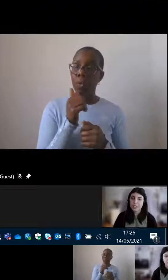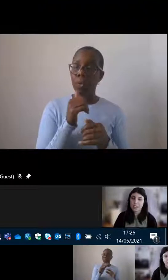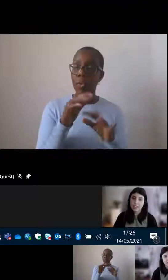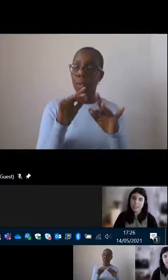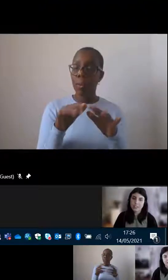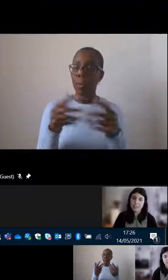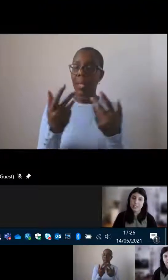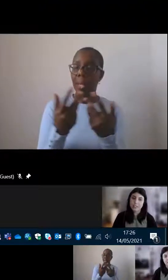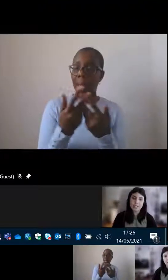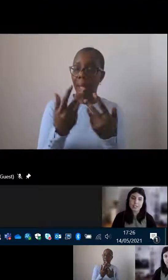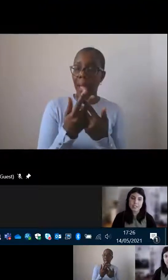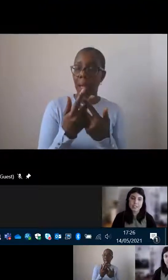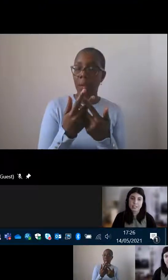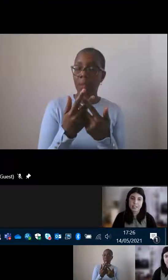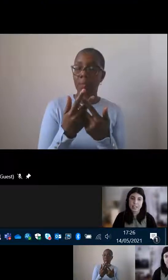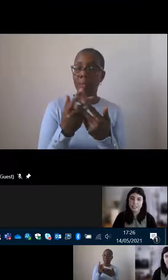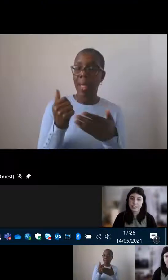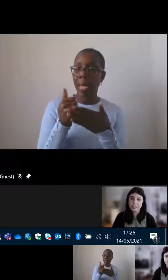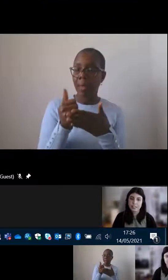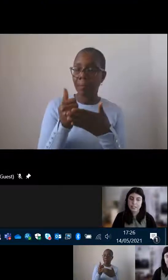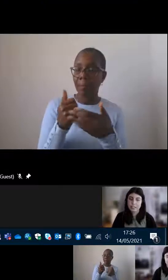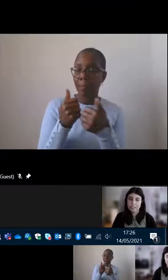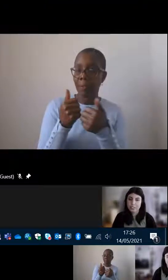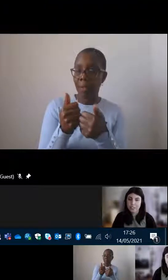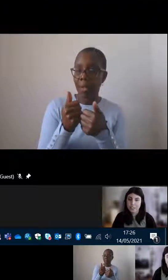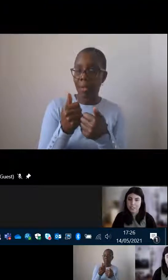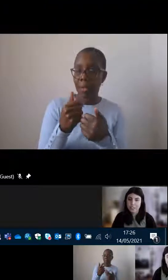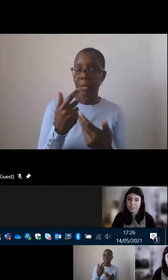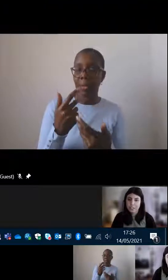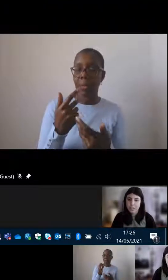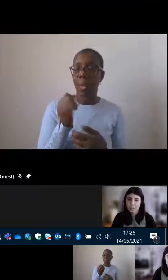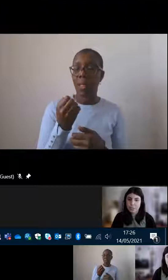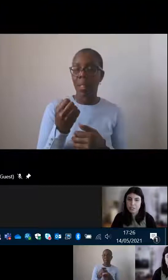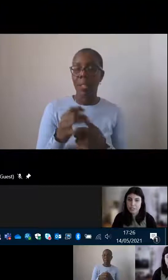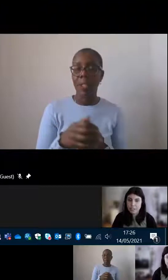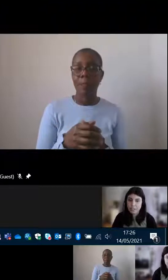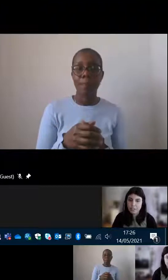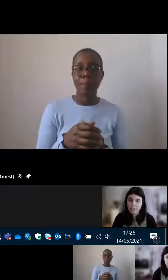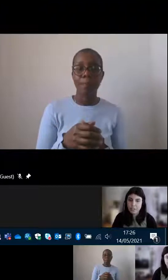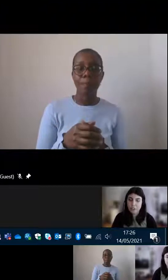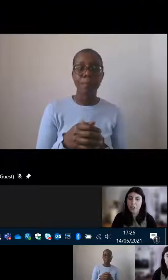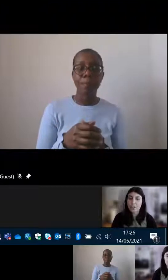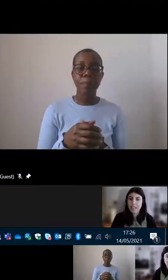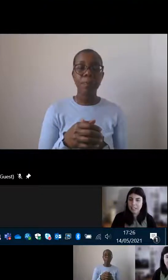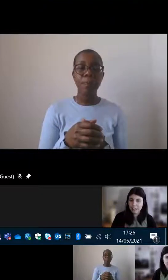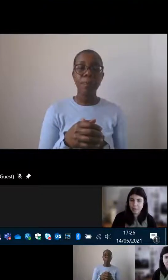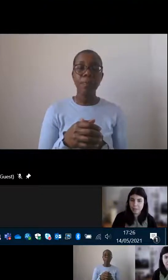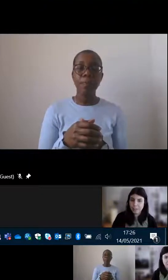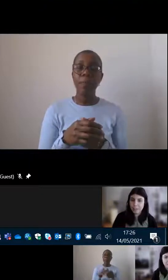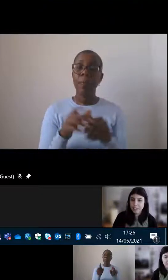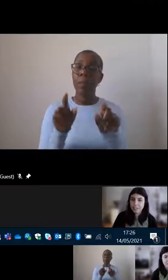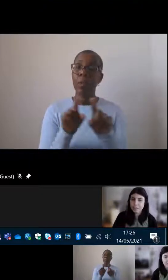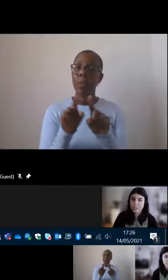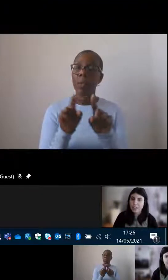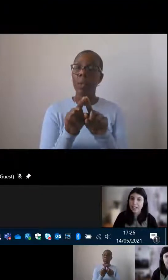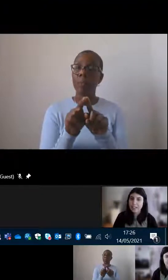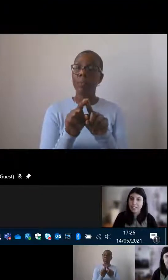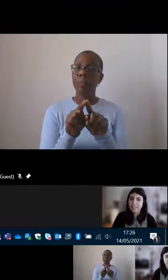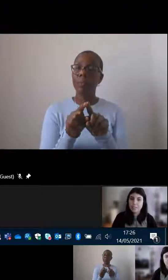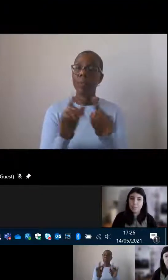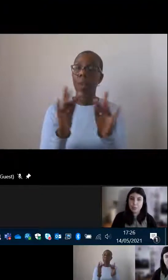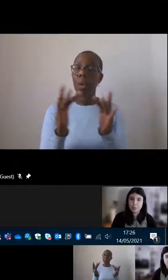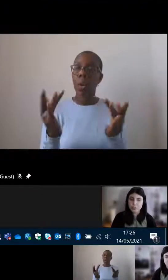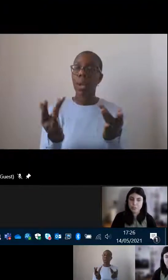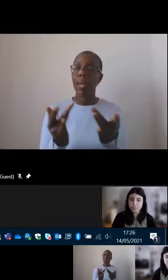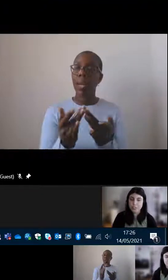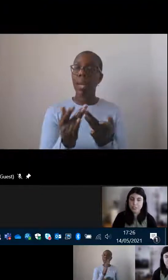computers. And yeah, I think that's an excellent service they've got. They also have an online library, so you can